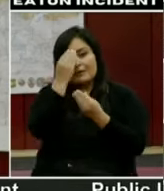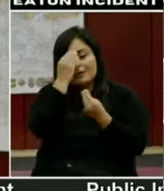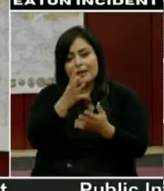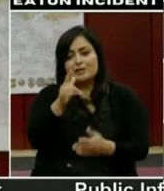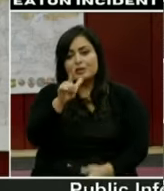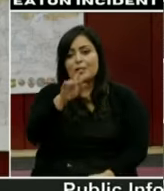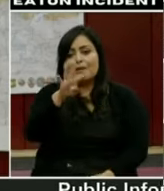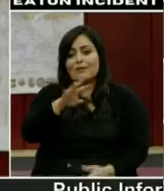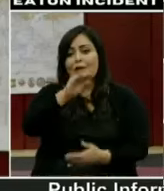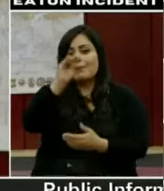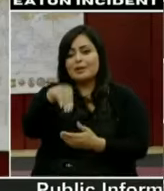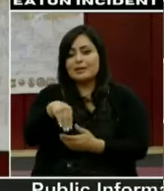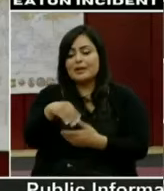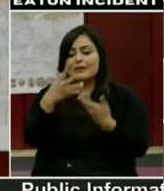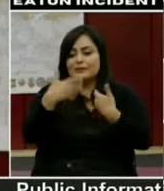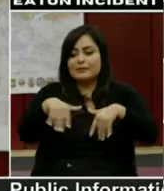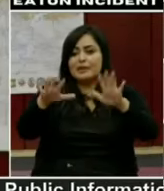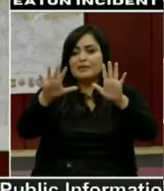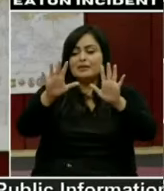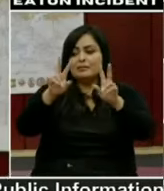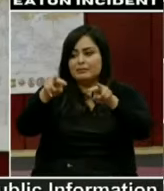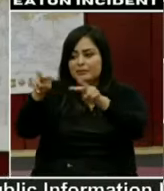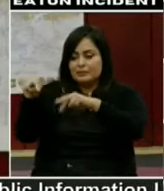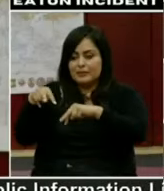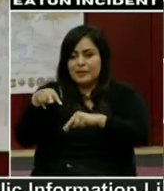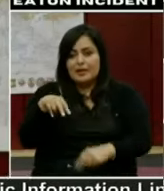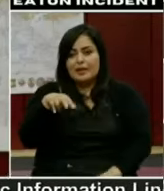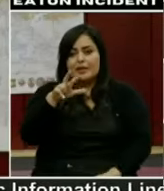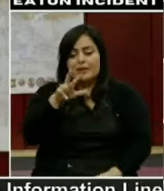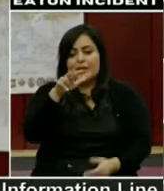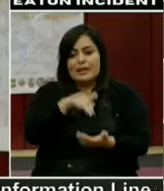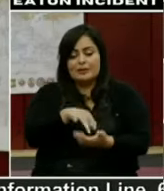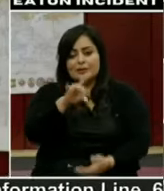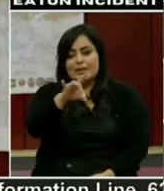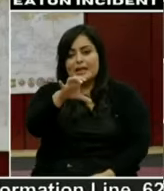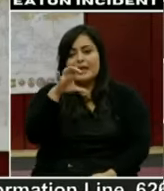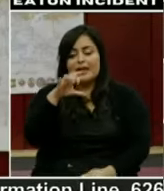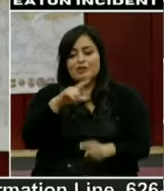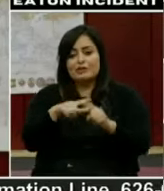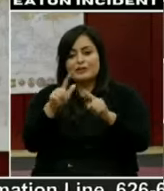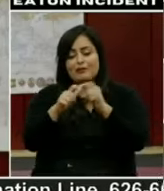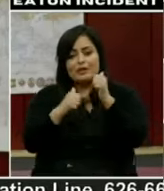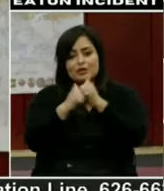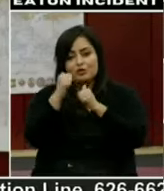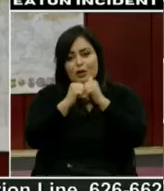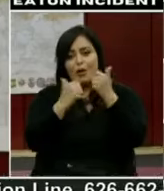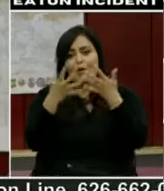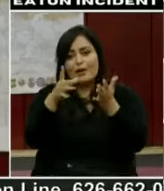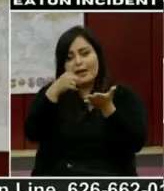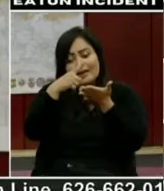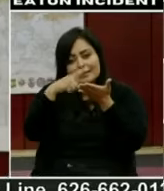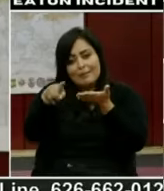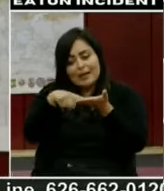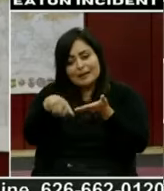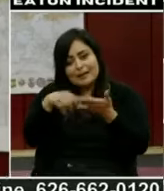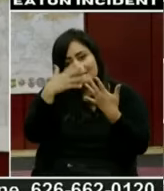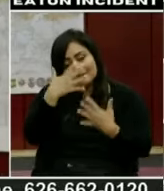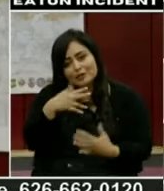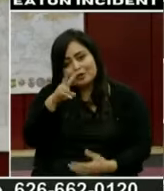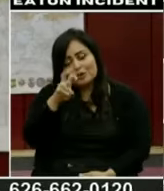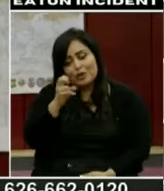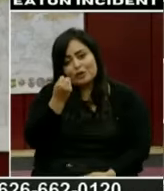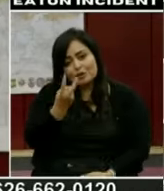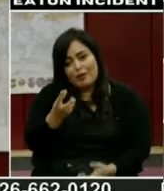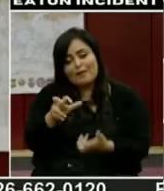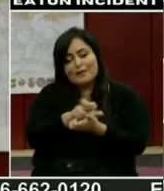24% complete on the impact area. 3,800 structures have been inspected, and unfortunately 212 have